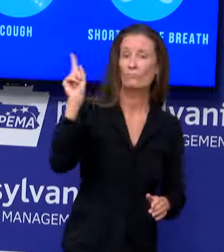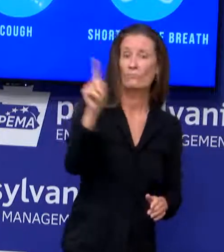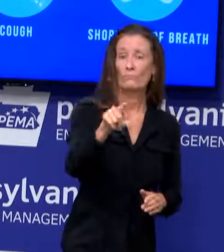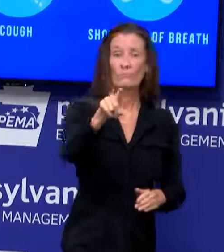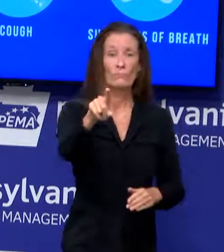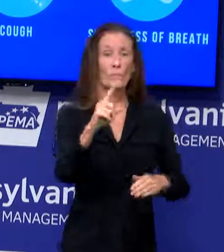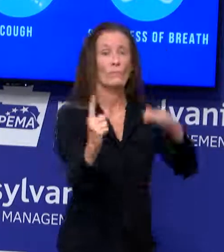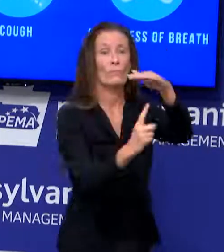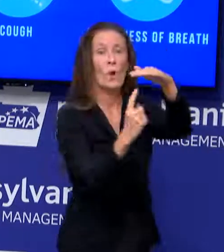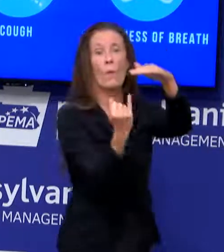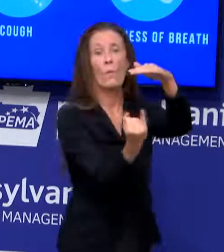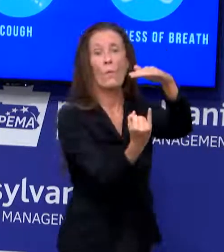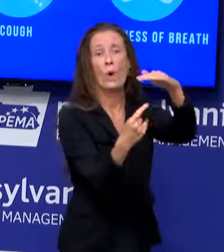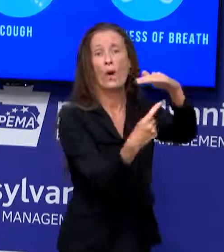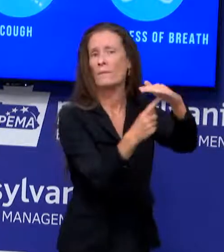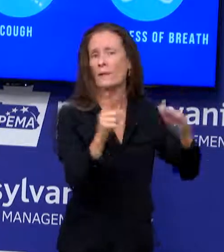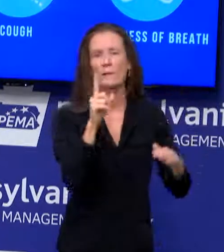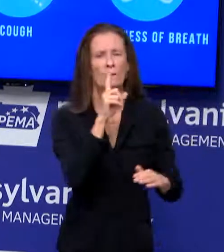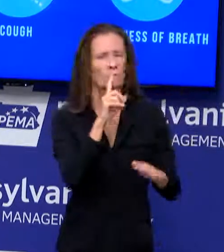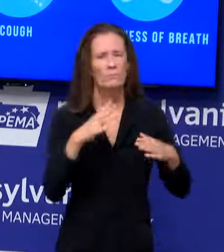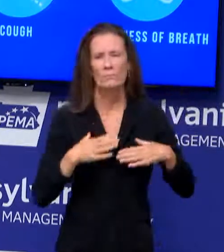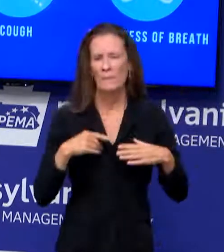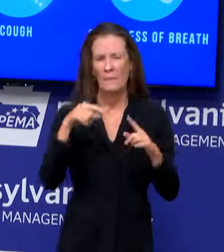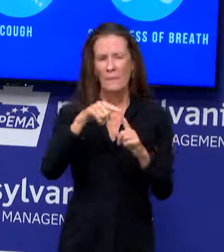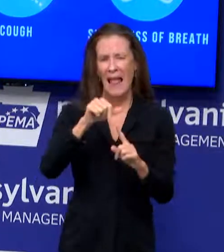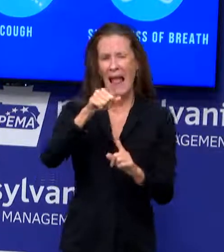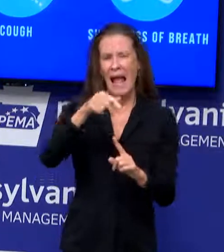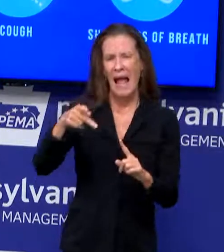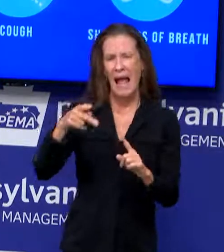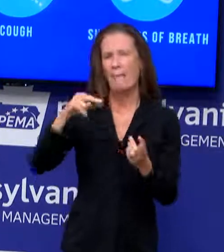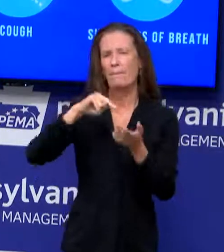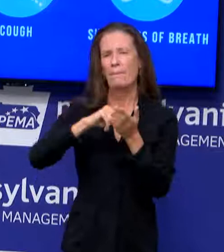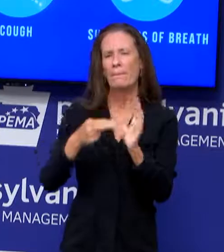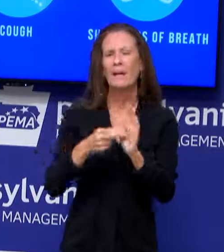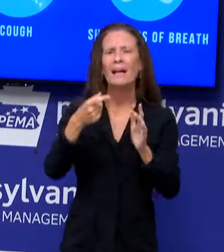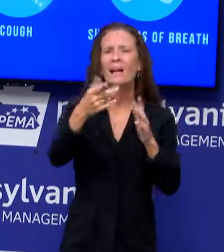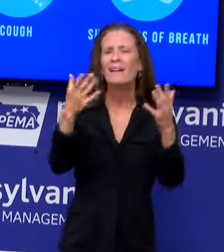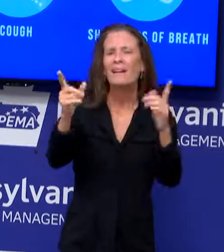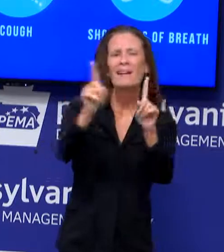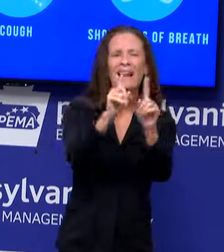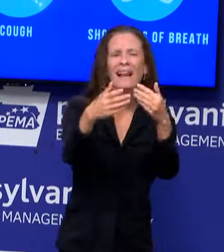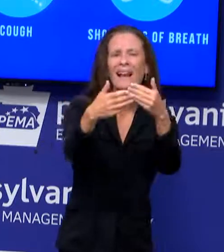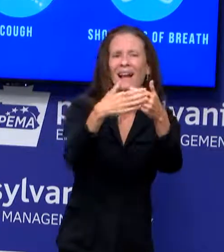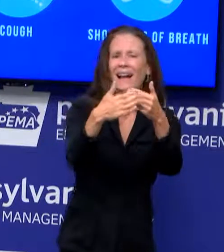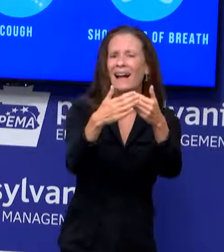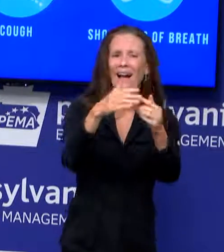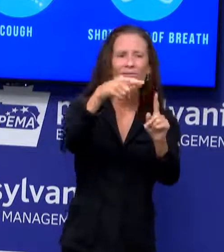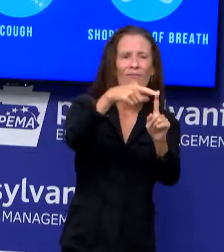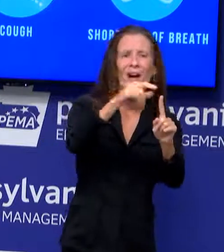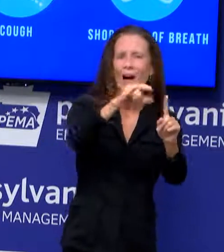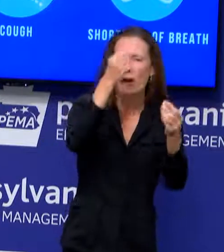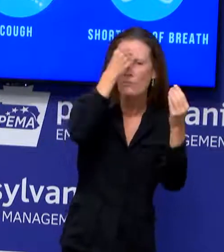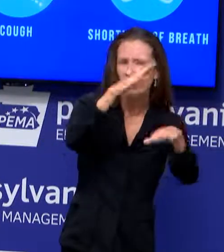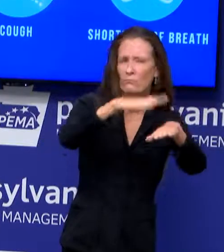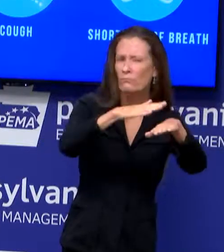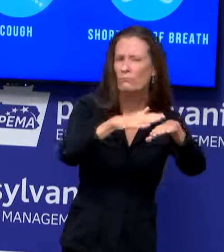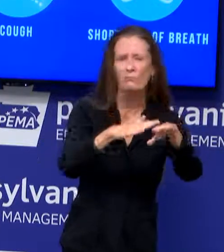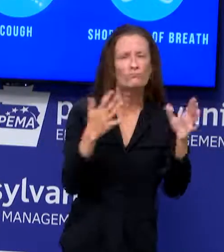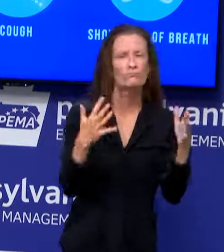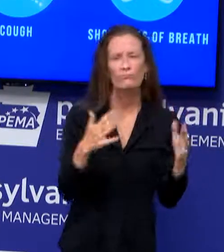isolate, and then close contacts with quarantine, as you were saying. We do have the legal authority to